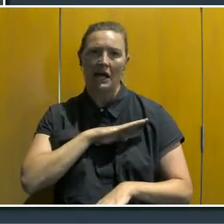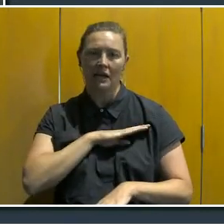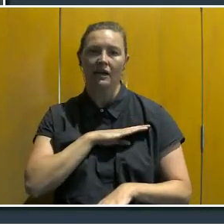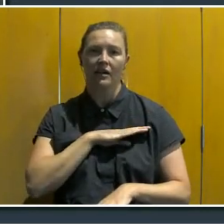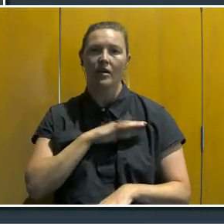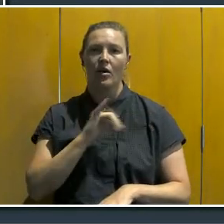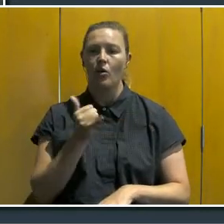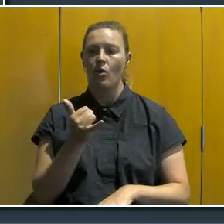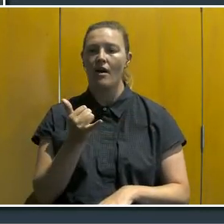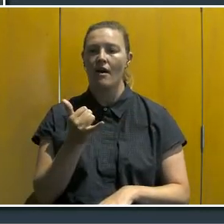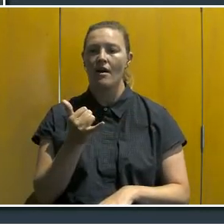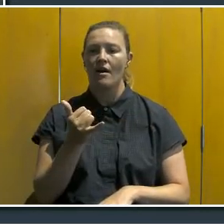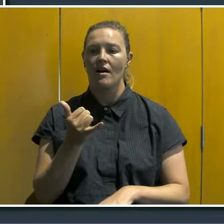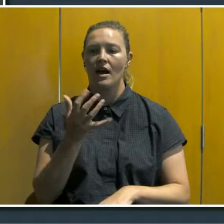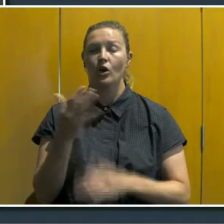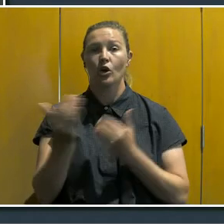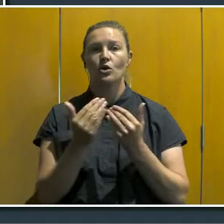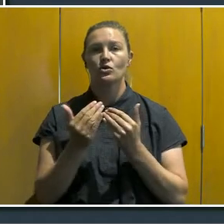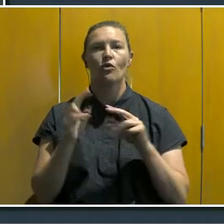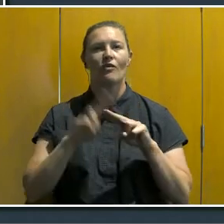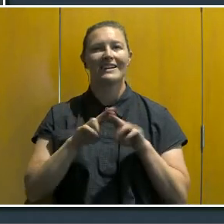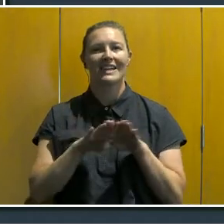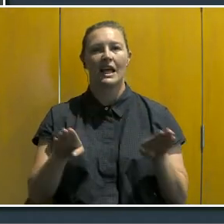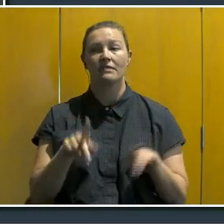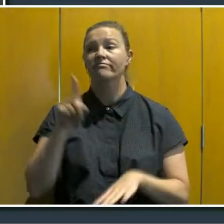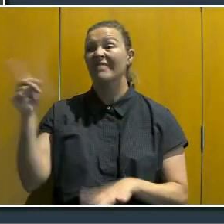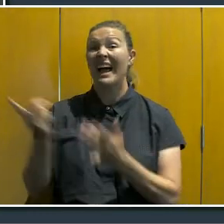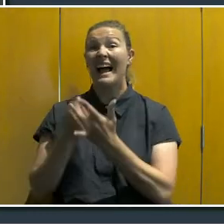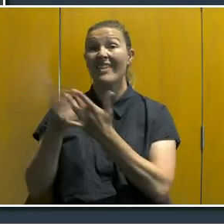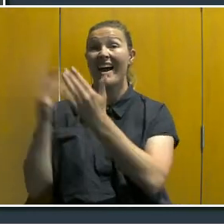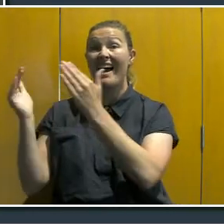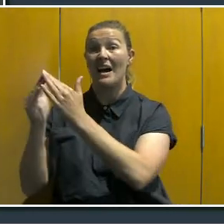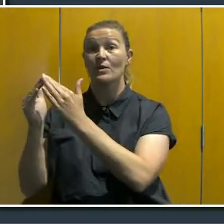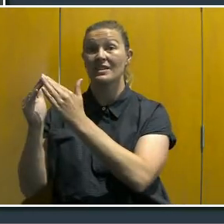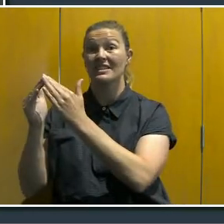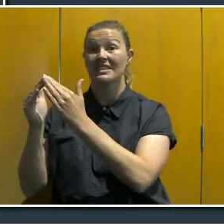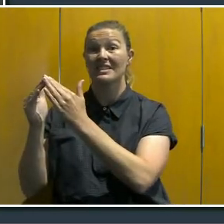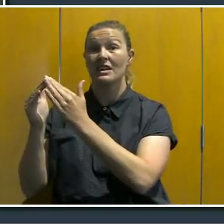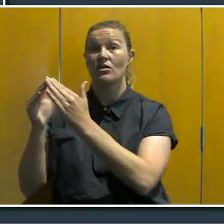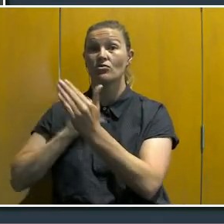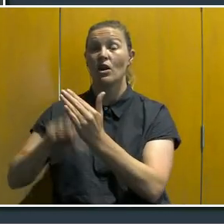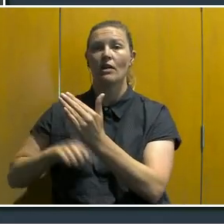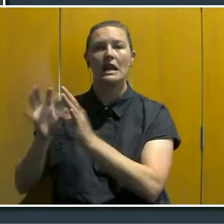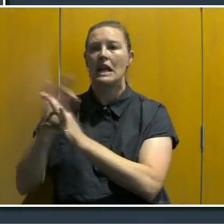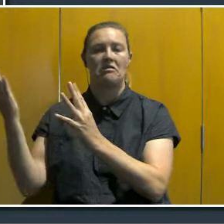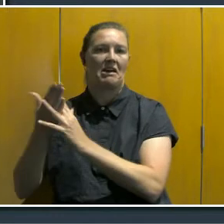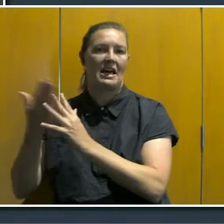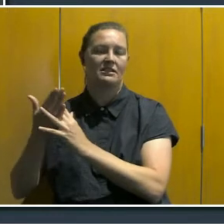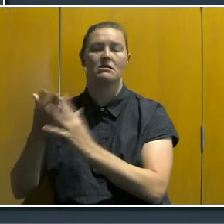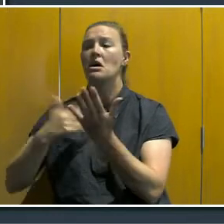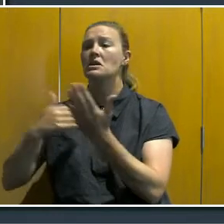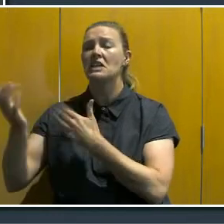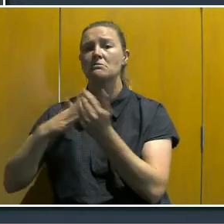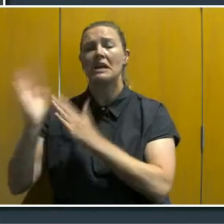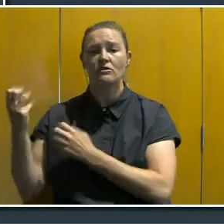around, they're quite close to Fantasyland as well. We've got no such access. Does that really matter? We have to drive to